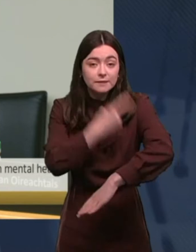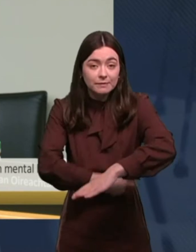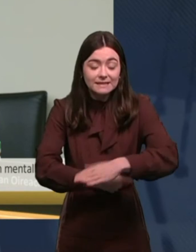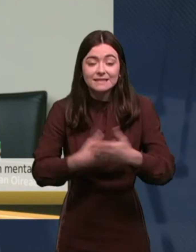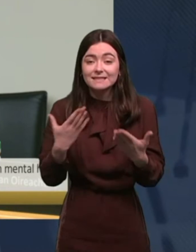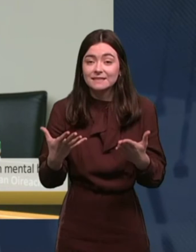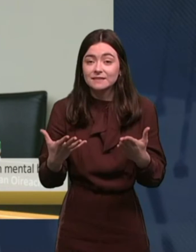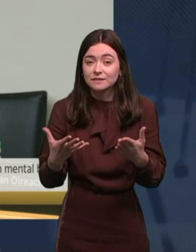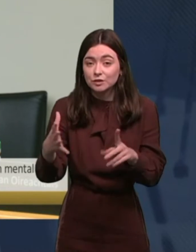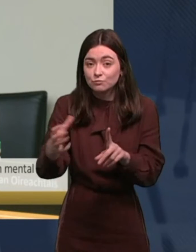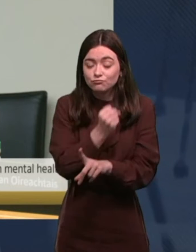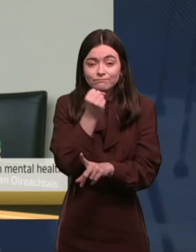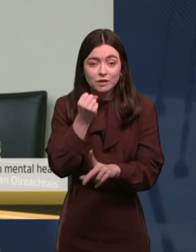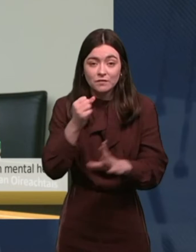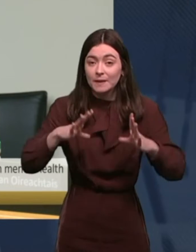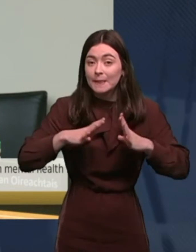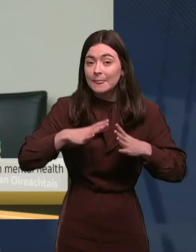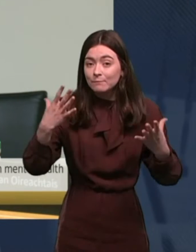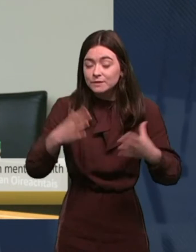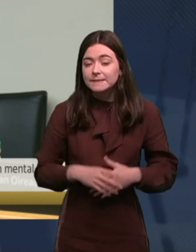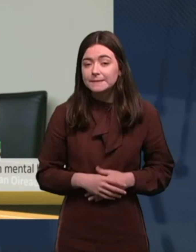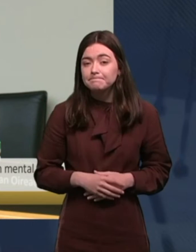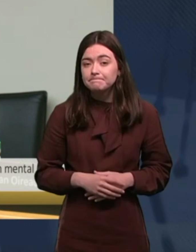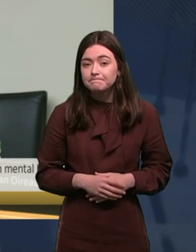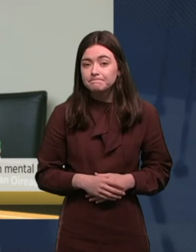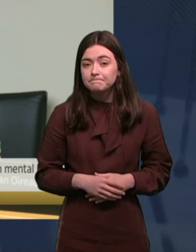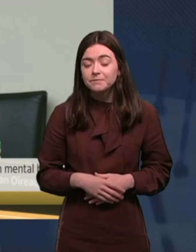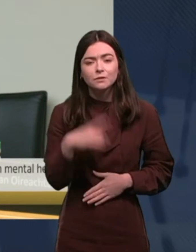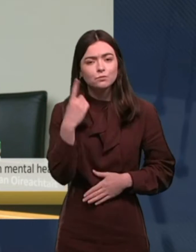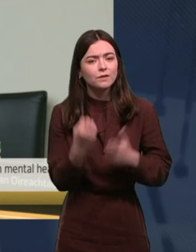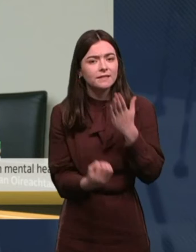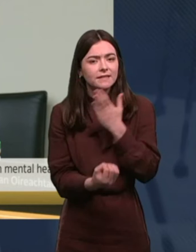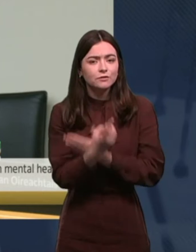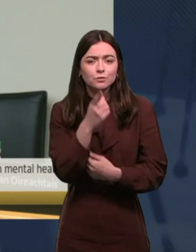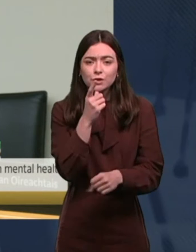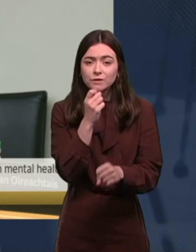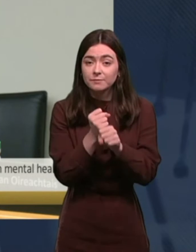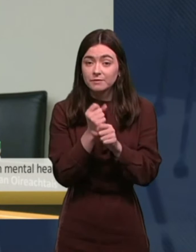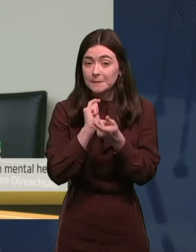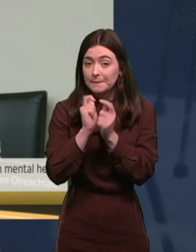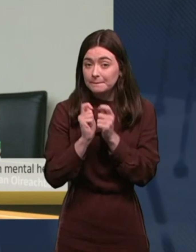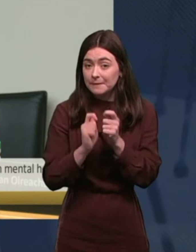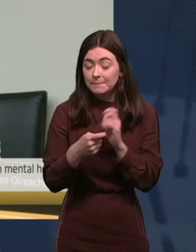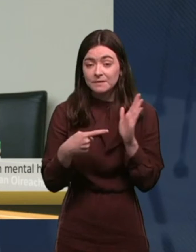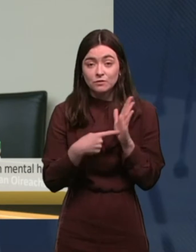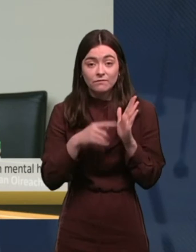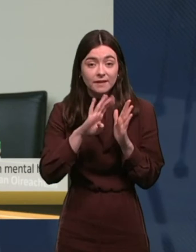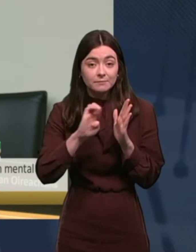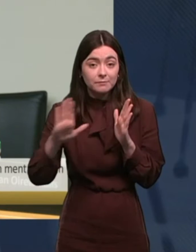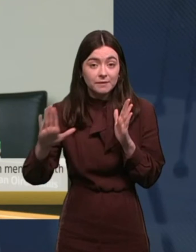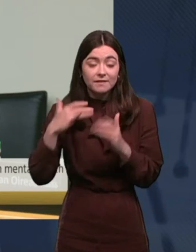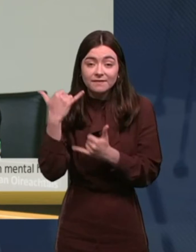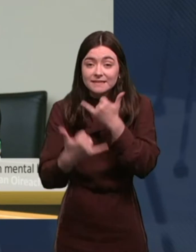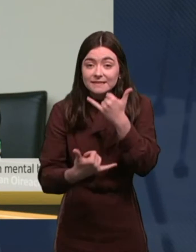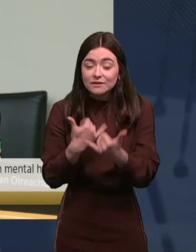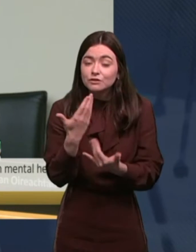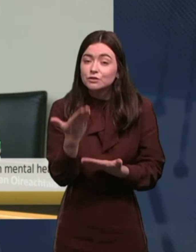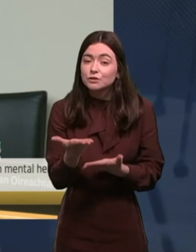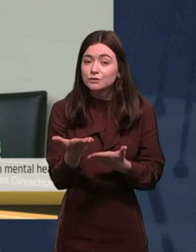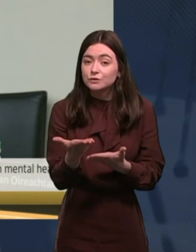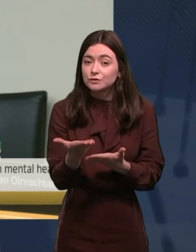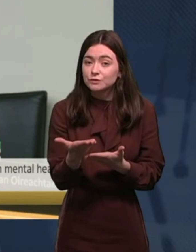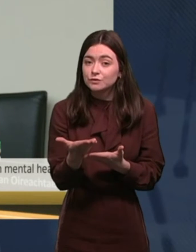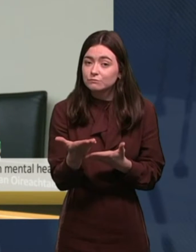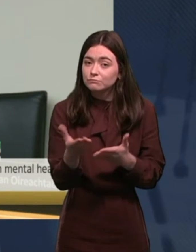depriving of their liberty. And it's one of the issues we discussed in relation to the amendment bill this year. And you did elaborate a bit in response